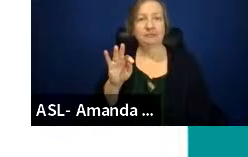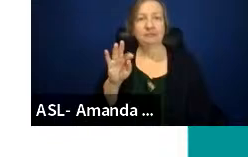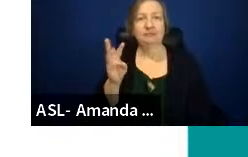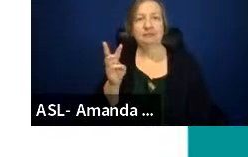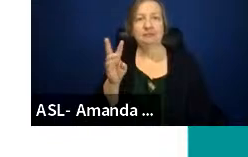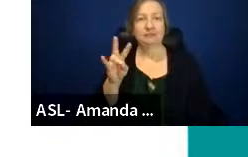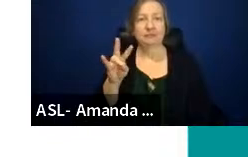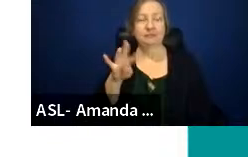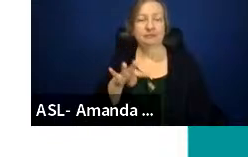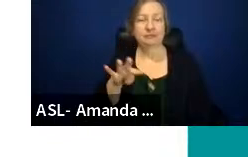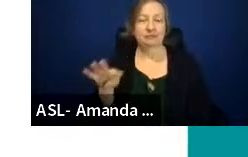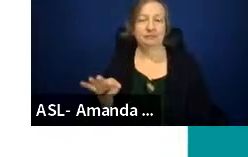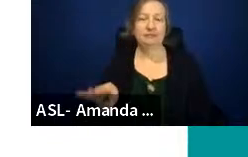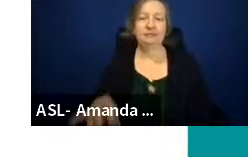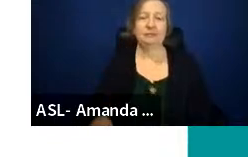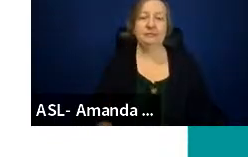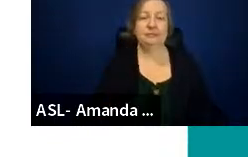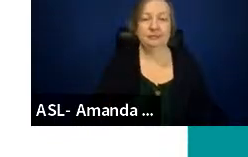360-329-6744.